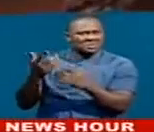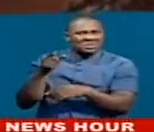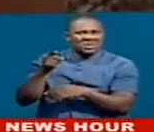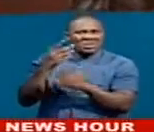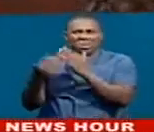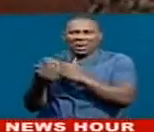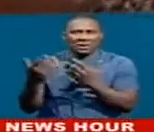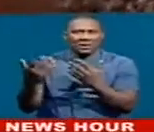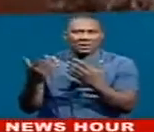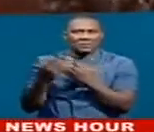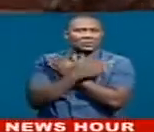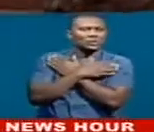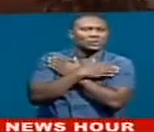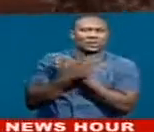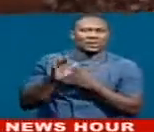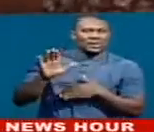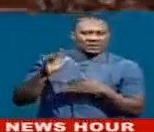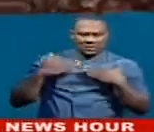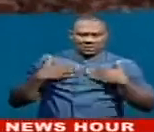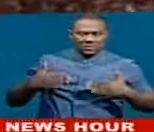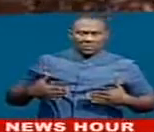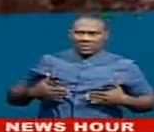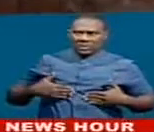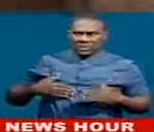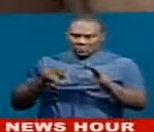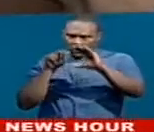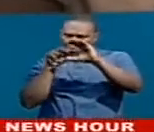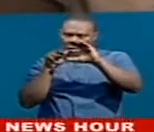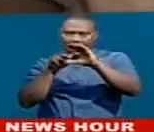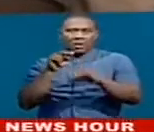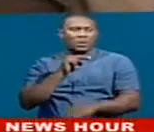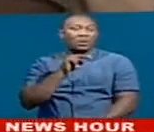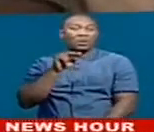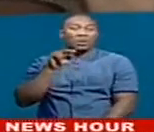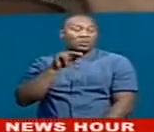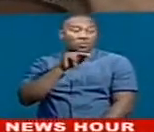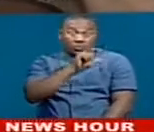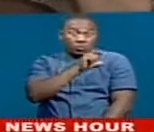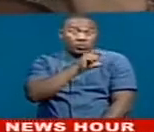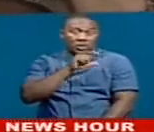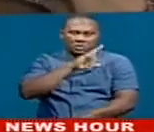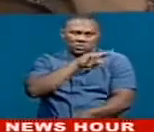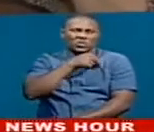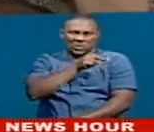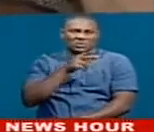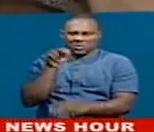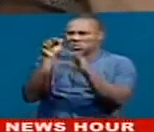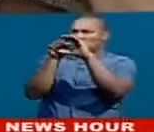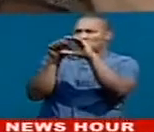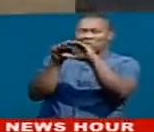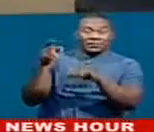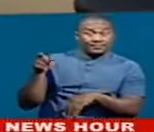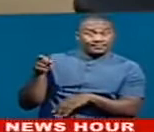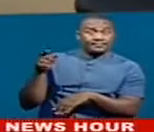explosion. The family say they found his body at the police hospital morgue while conducting a search in the hospitals. Stella